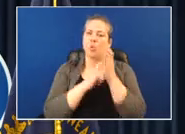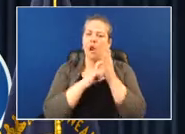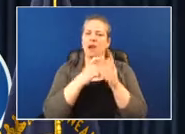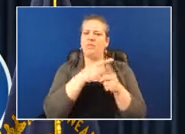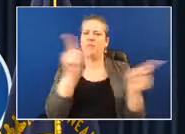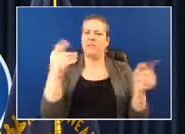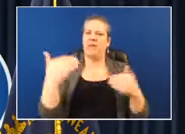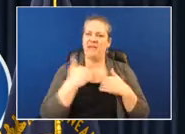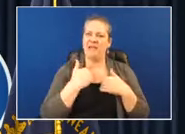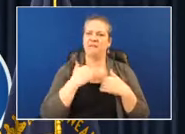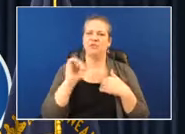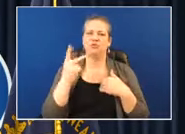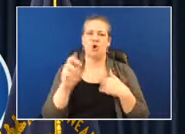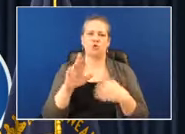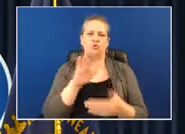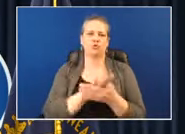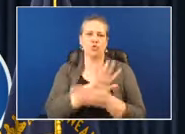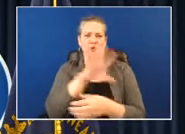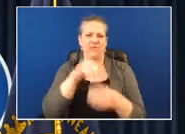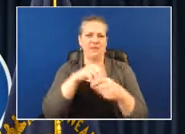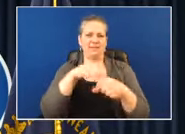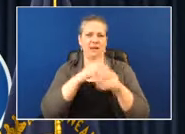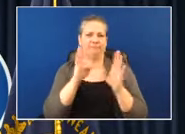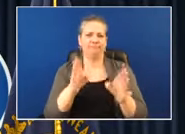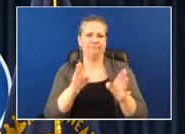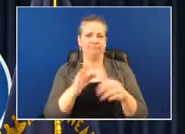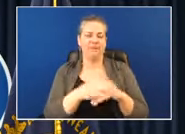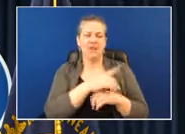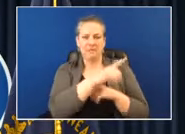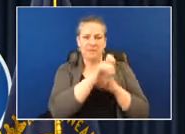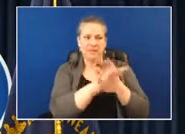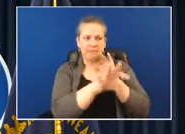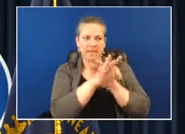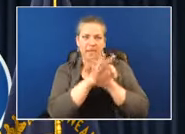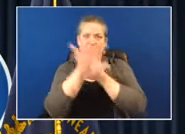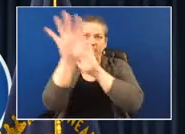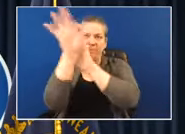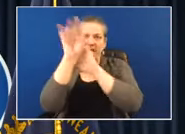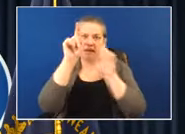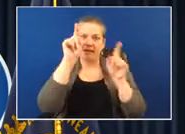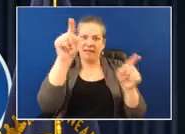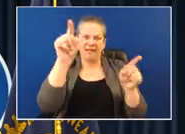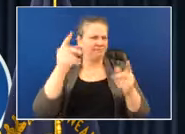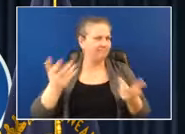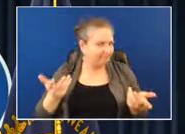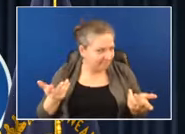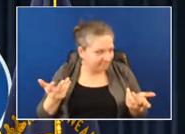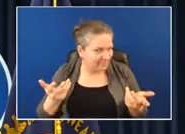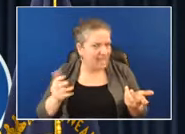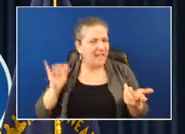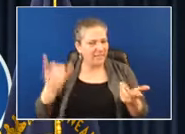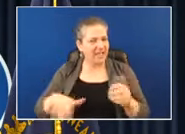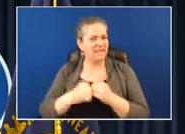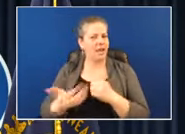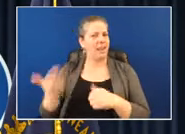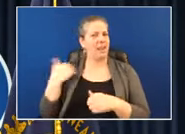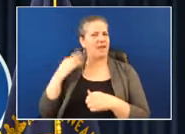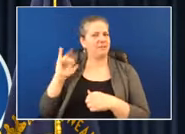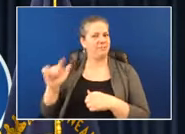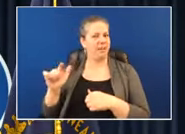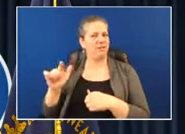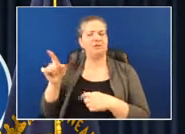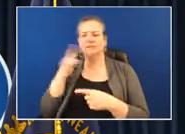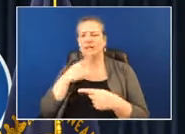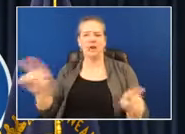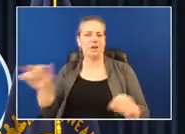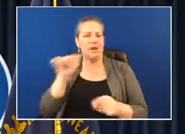certain time frame. Picking out one or two areas is exactly how the last bill got declared unconstitutional and why the injunction is